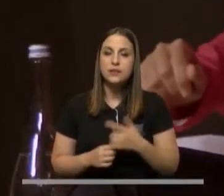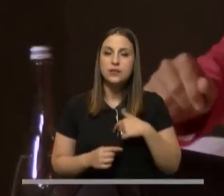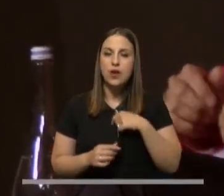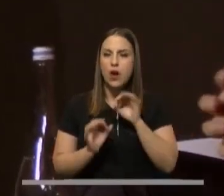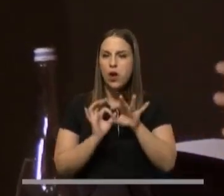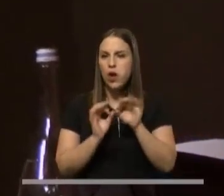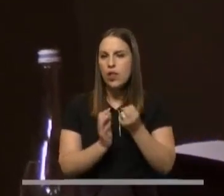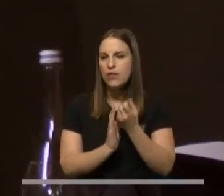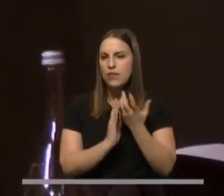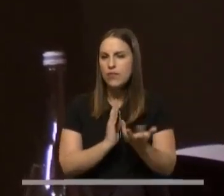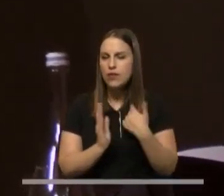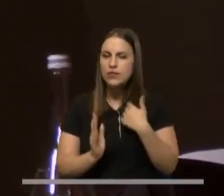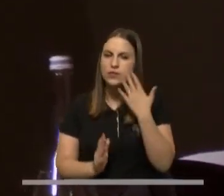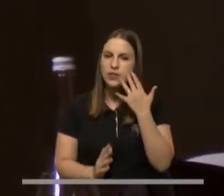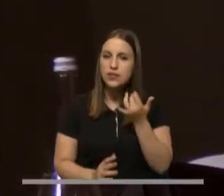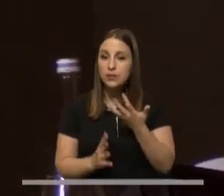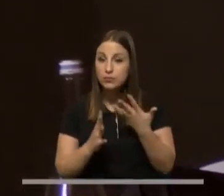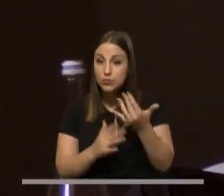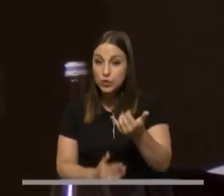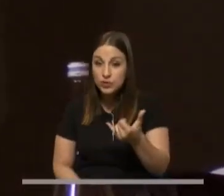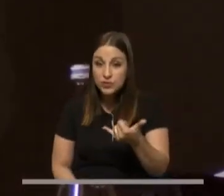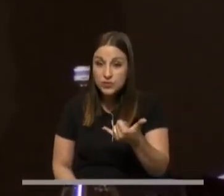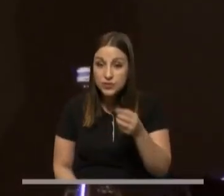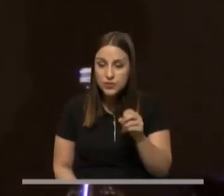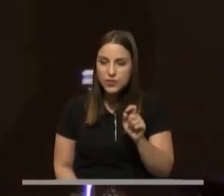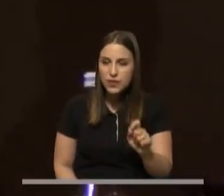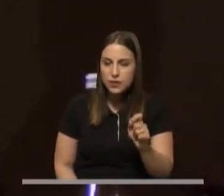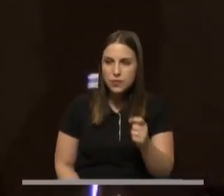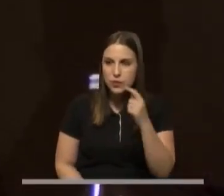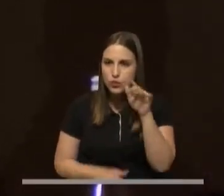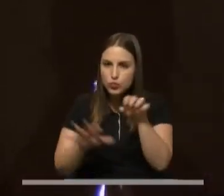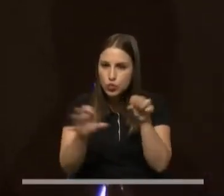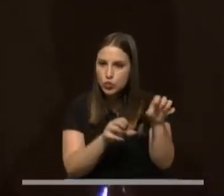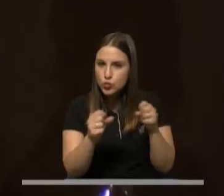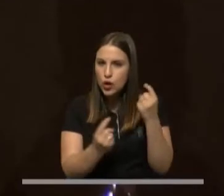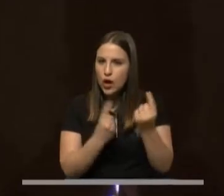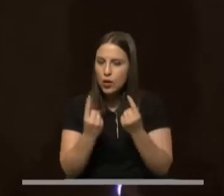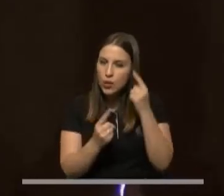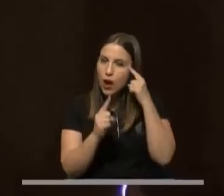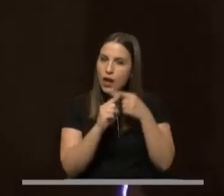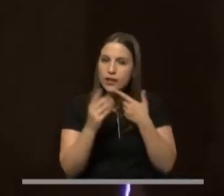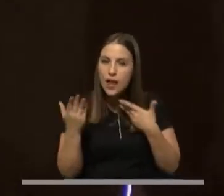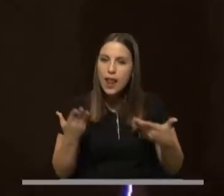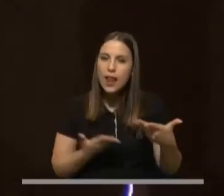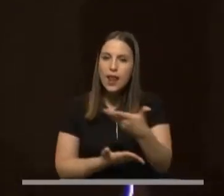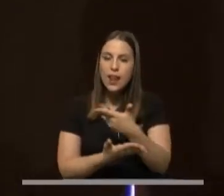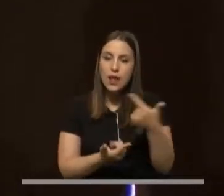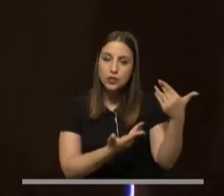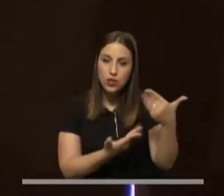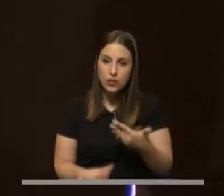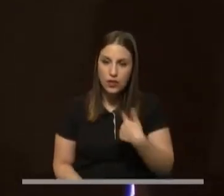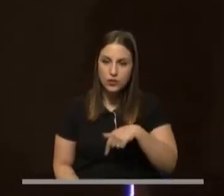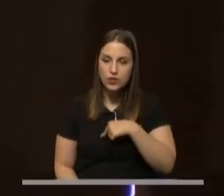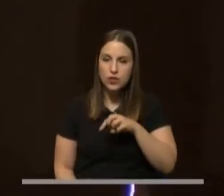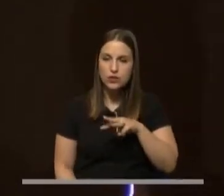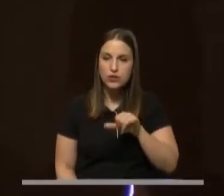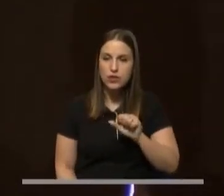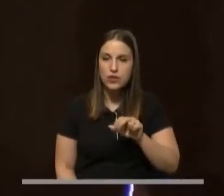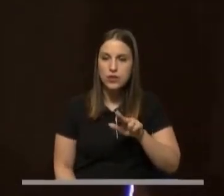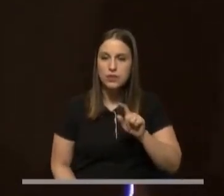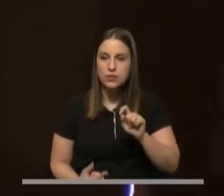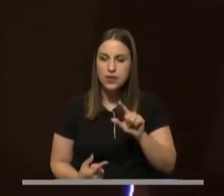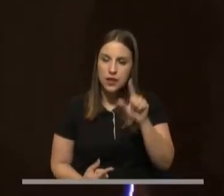Well, he's left us with a lot of ideas. For the next 20 minutes, we're going to use some of his ideas to talk. So we